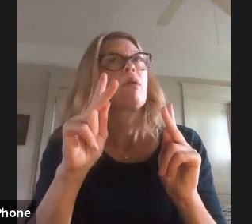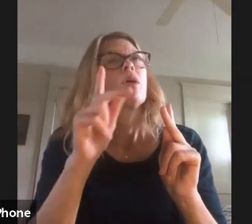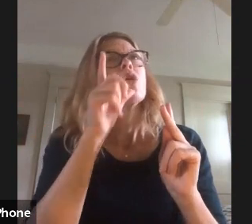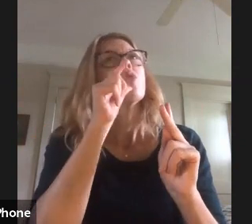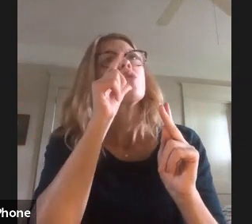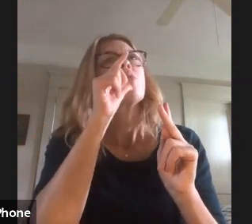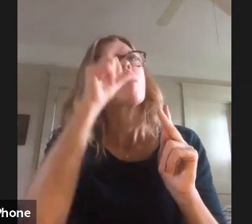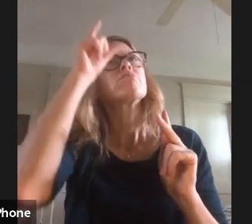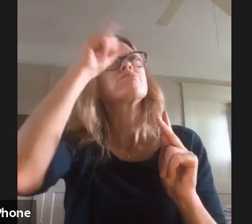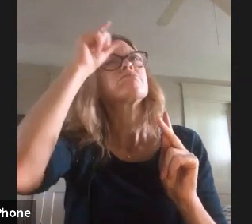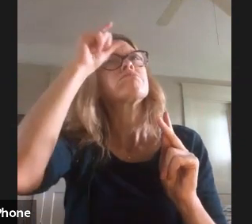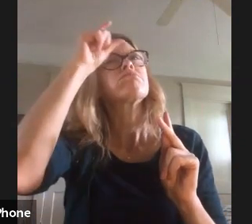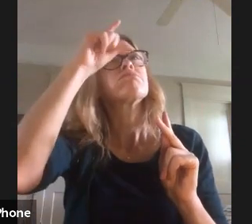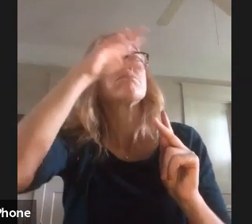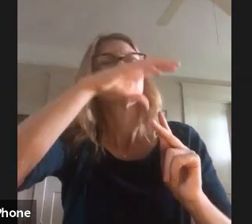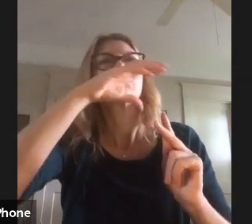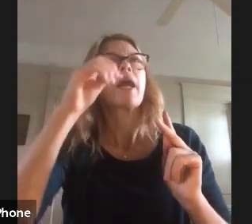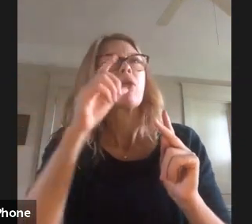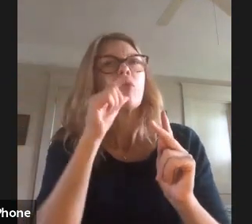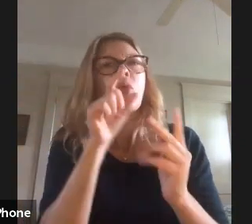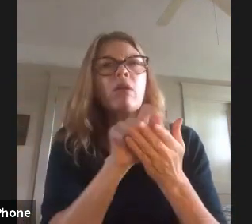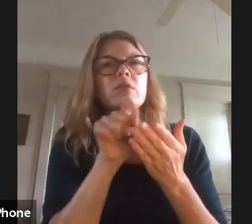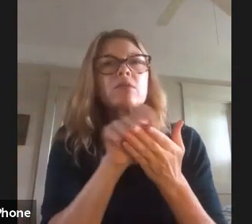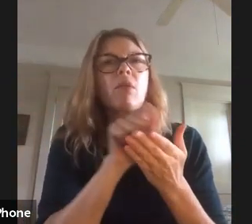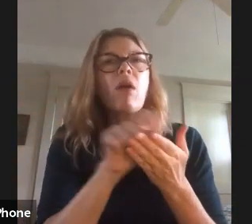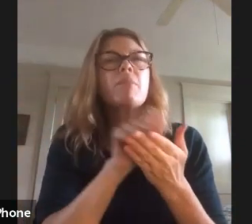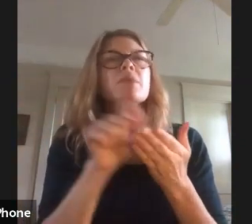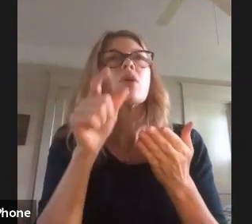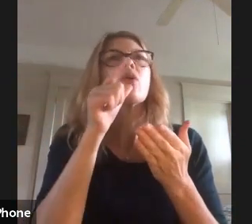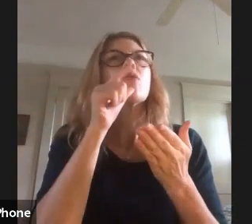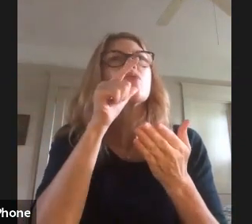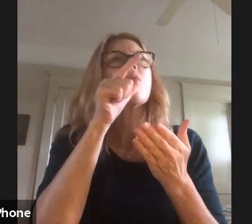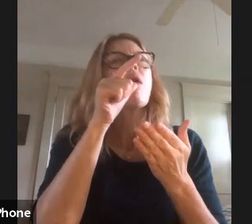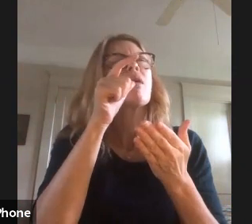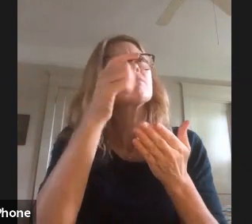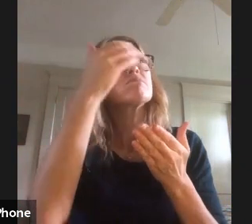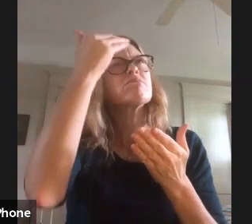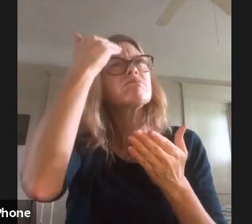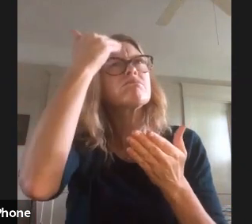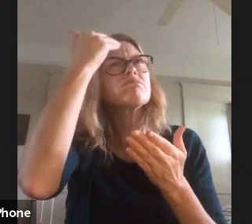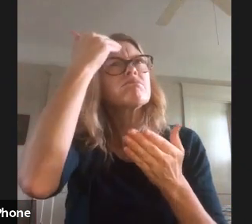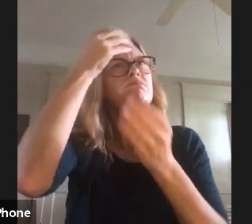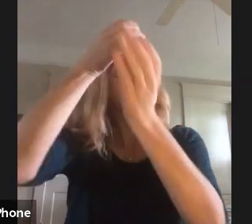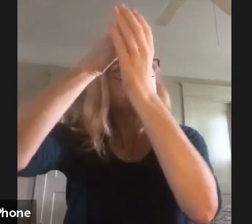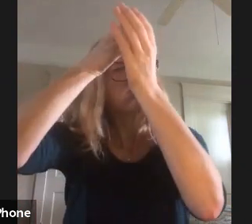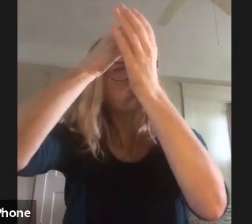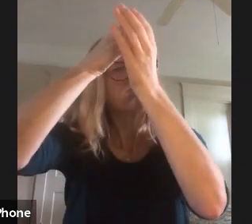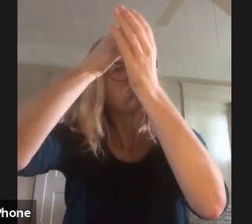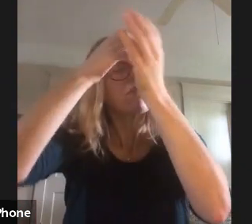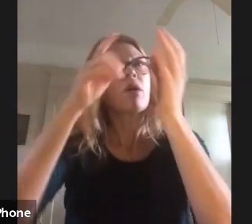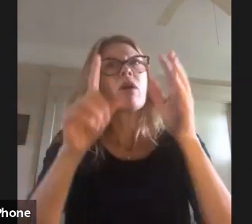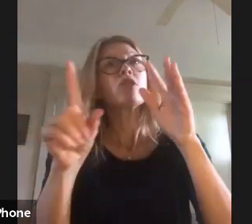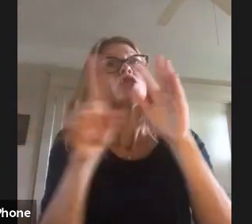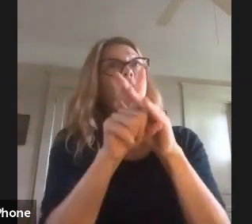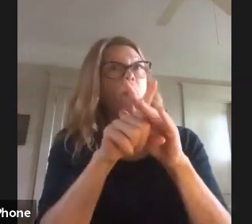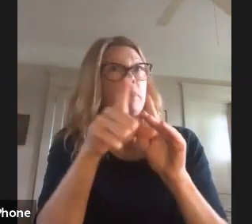will flog in your synagogues and pursue from town to town, so that upon you may come all the